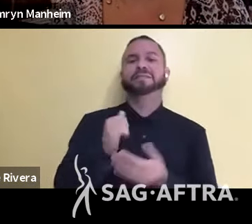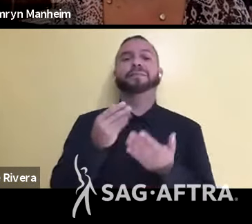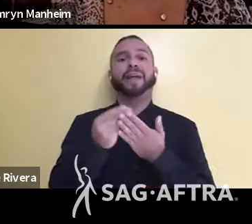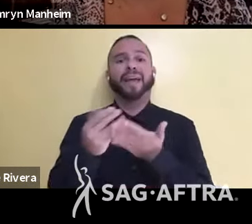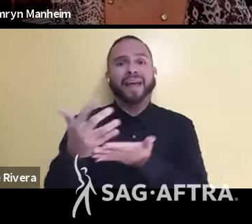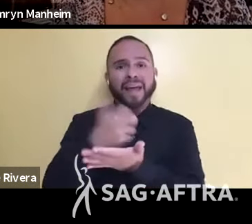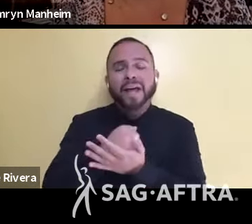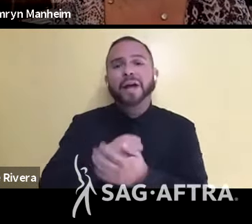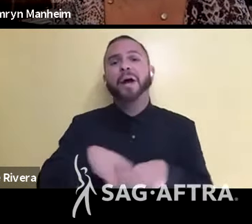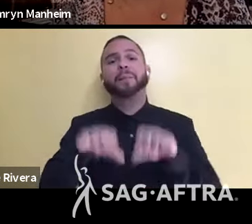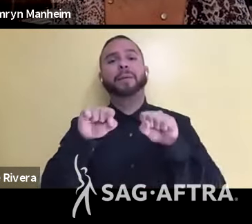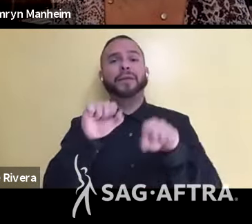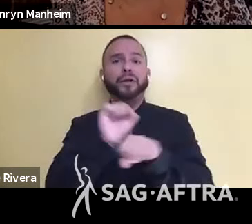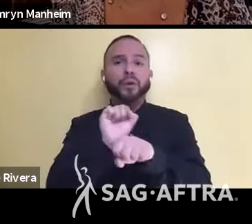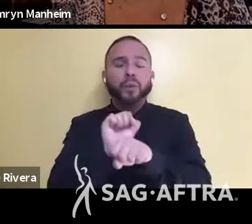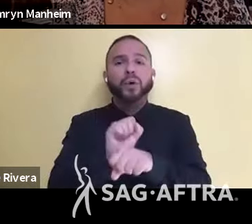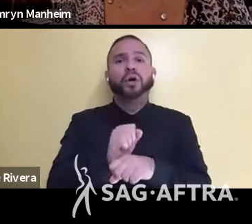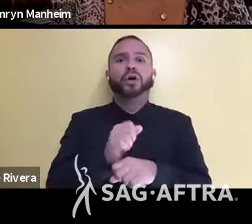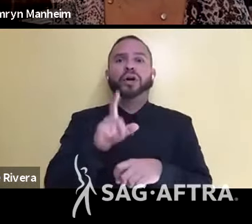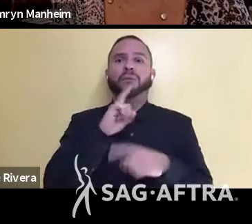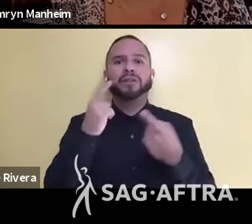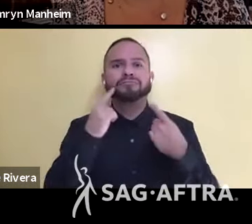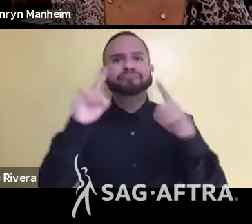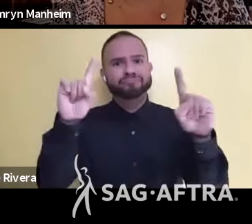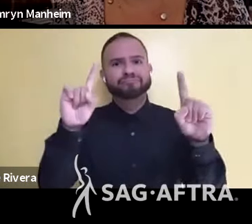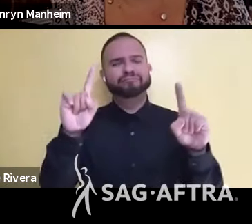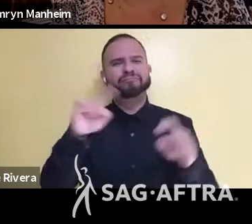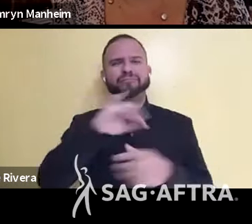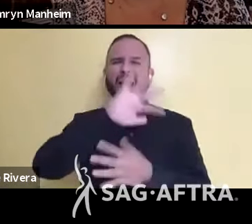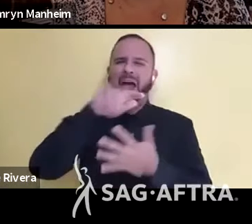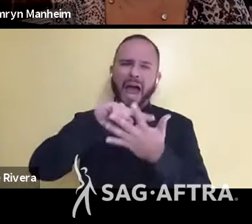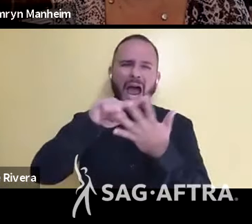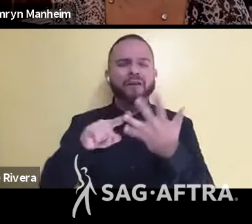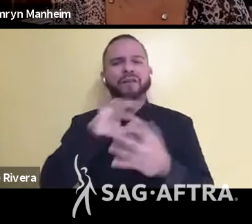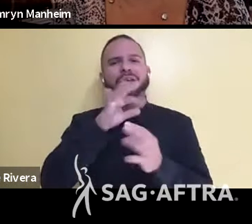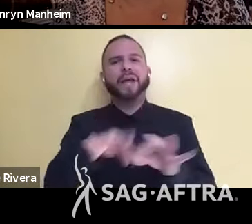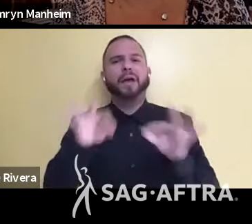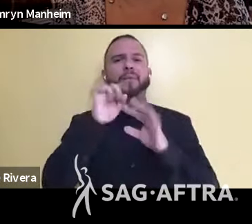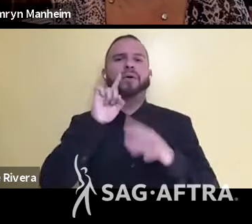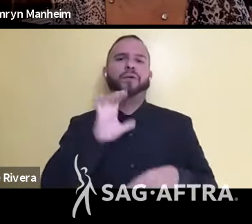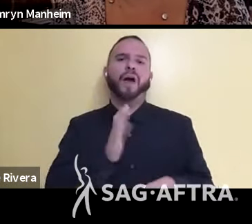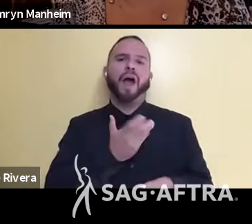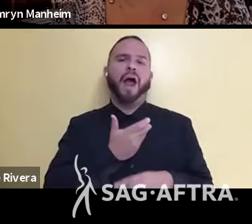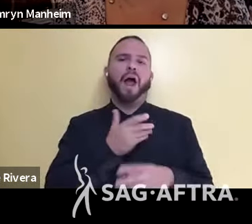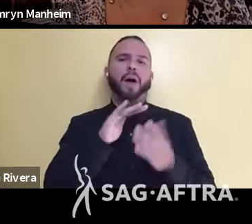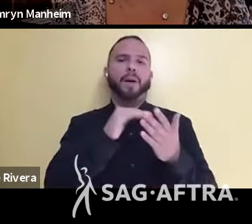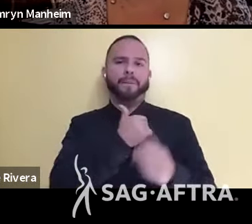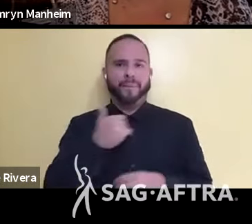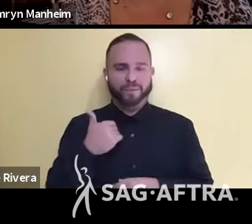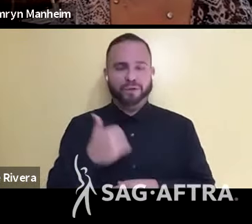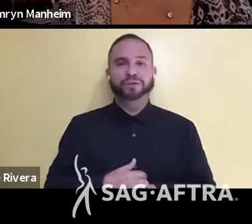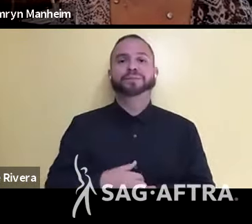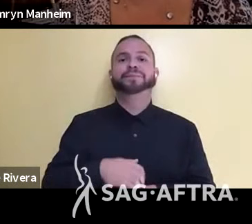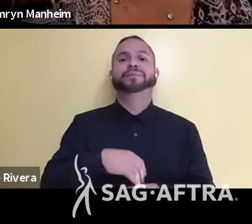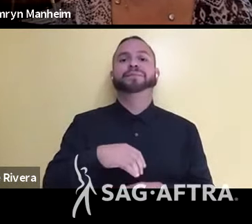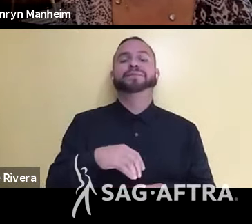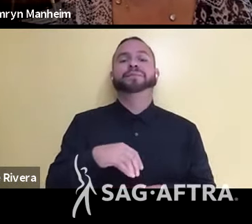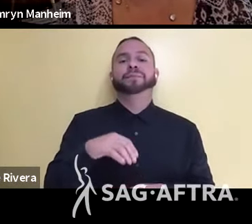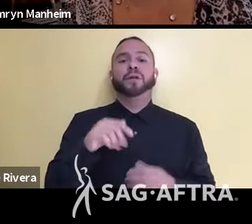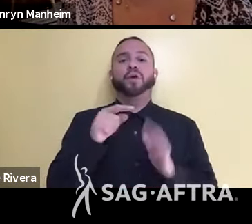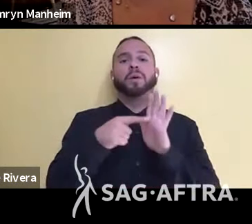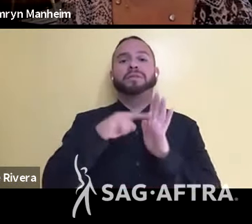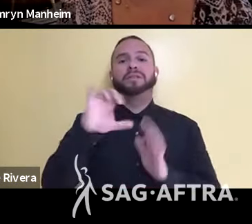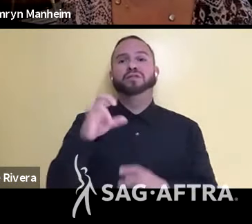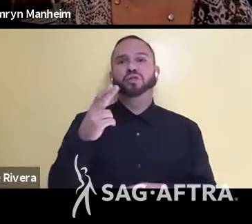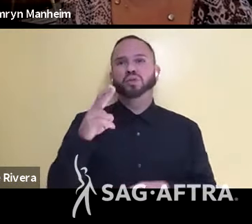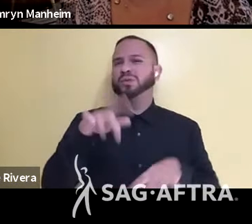work and prosper, all these things that are important to our members. So Representative Chu has hosted, along with Collins and others,